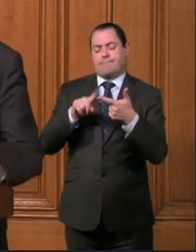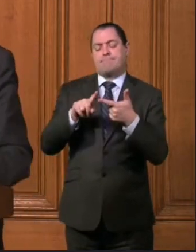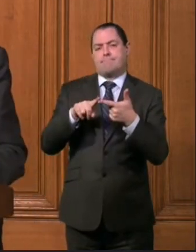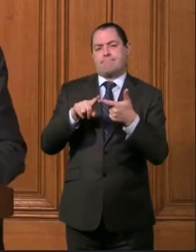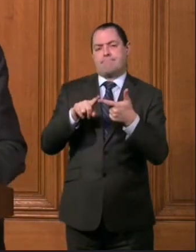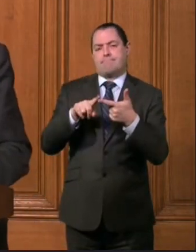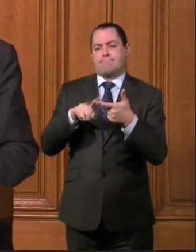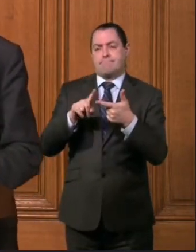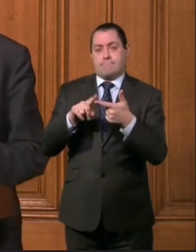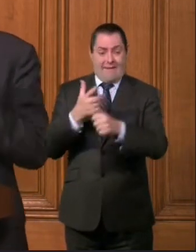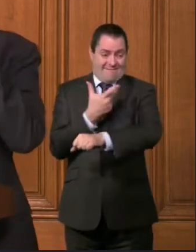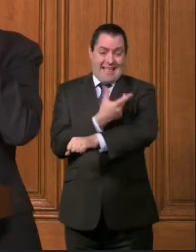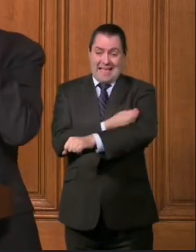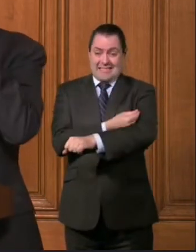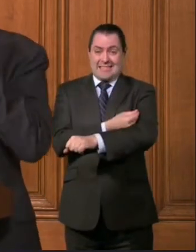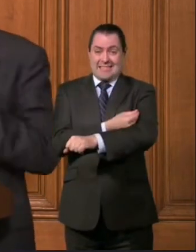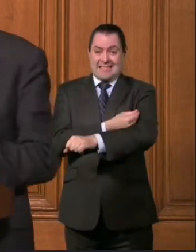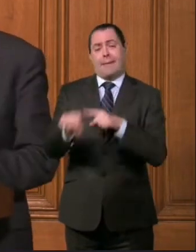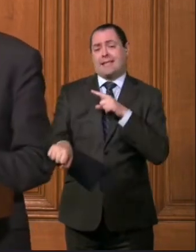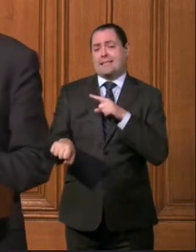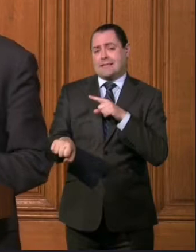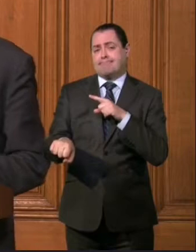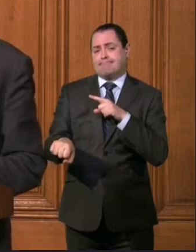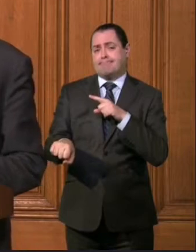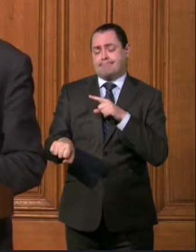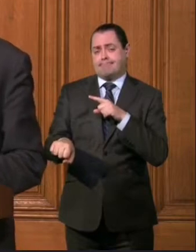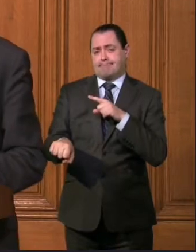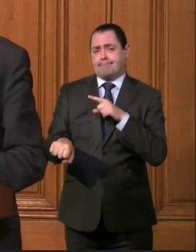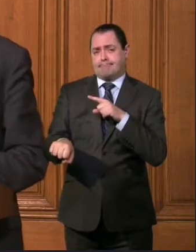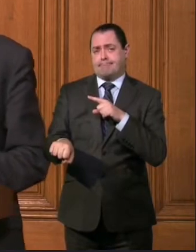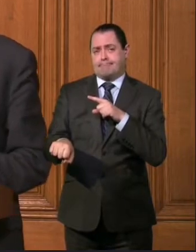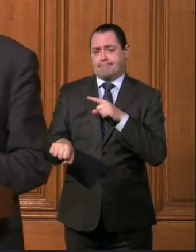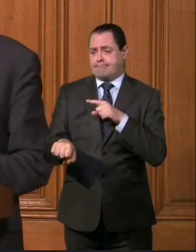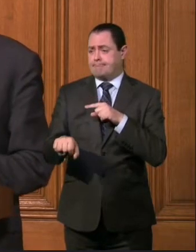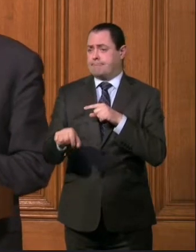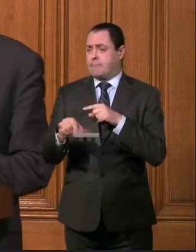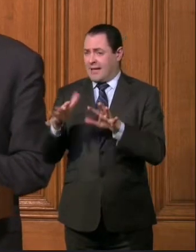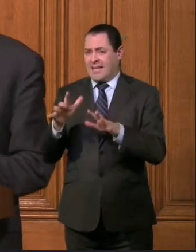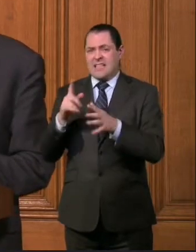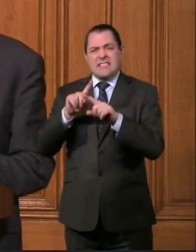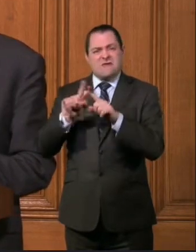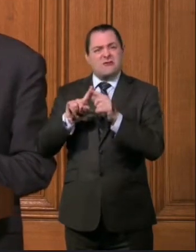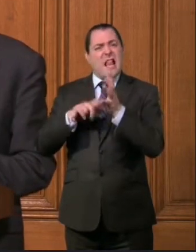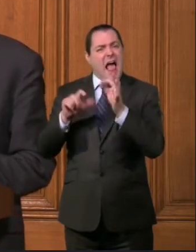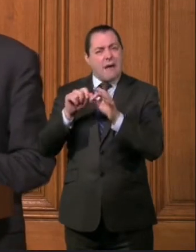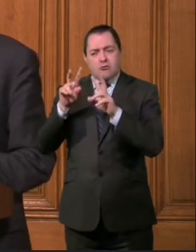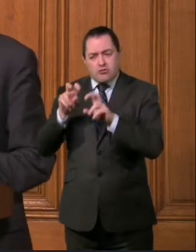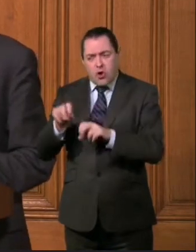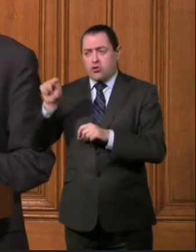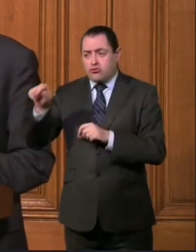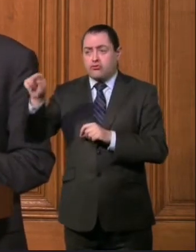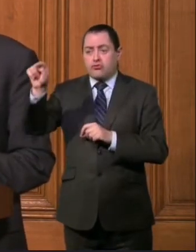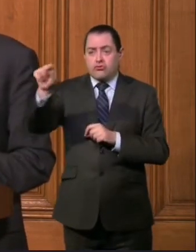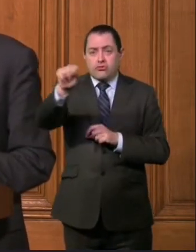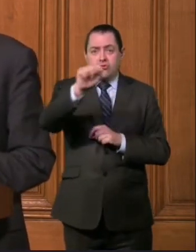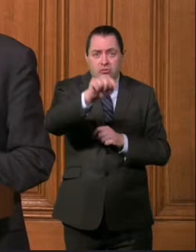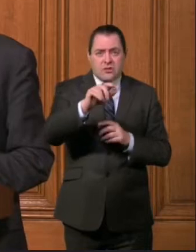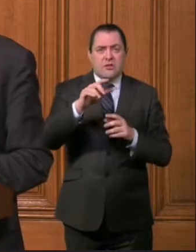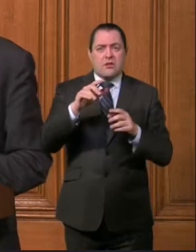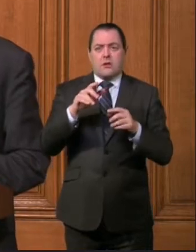that's increasing from a number of different sources, including looking at sera, blood taken from people who've